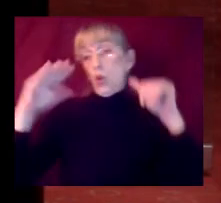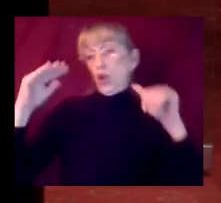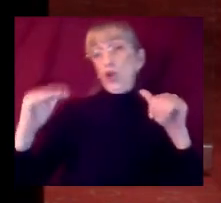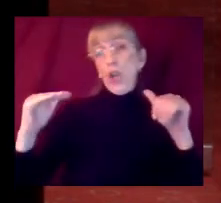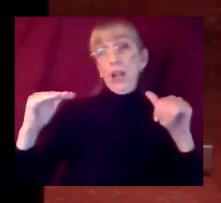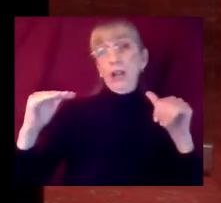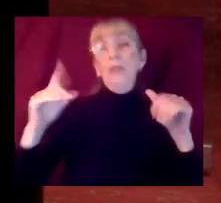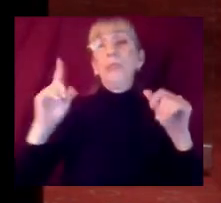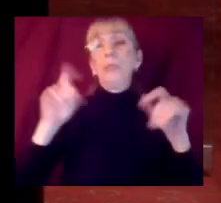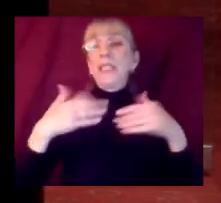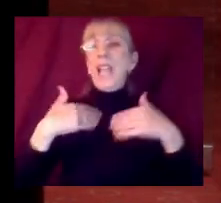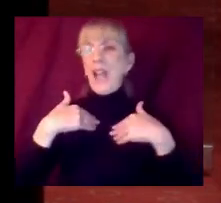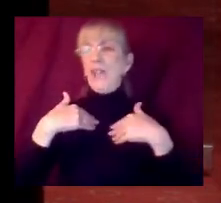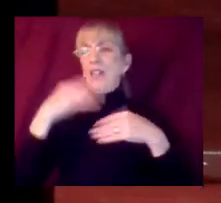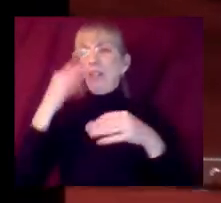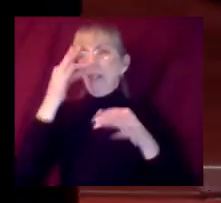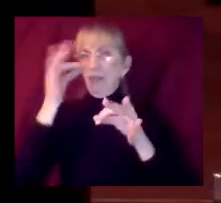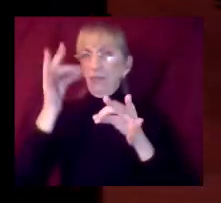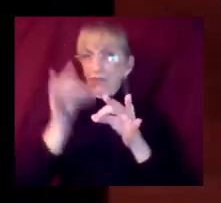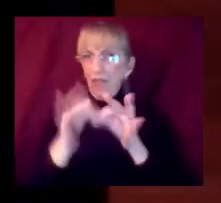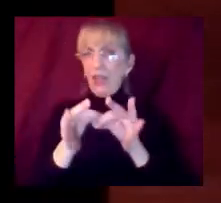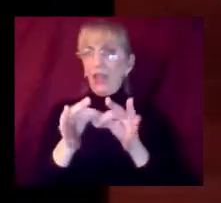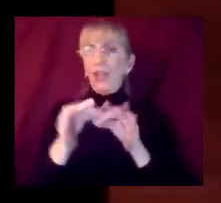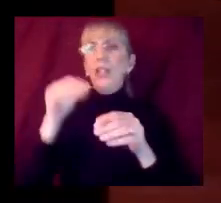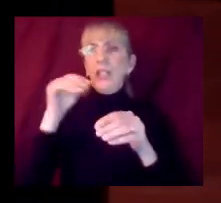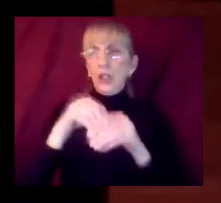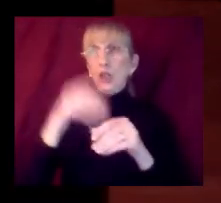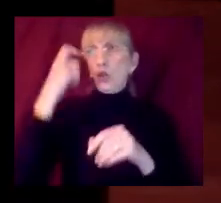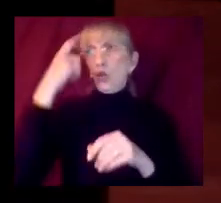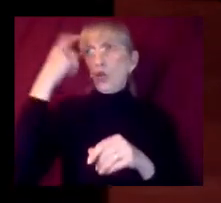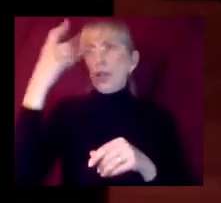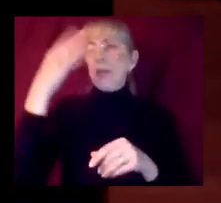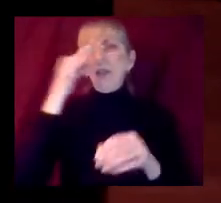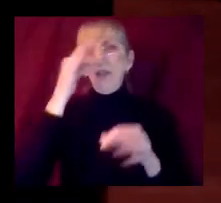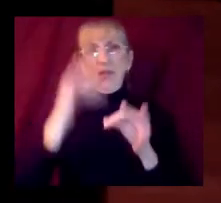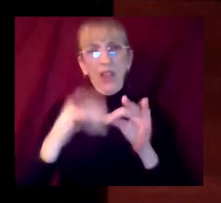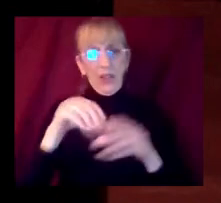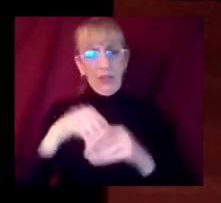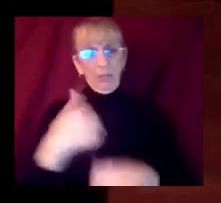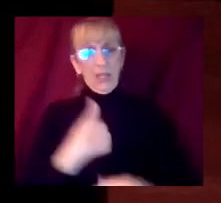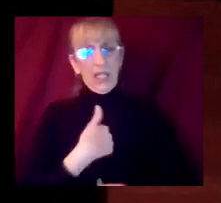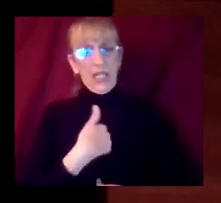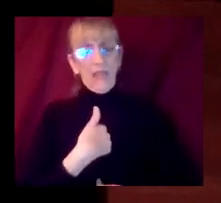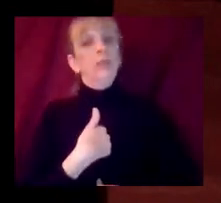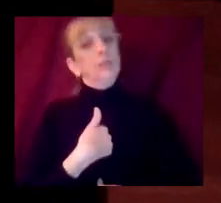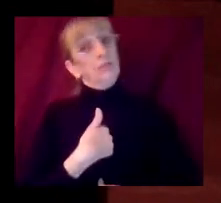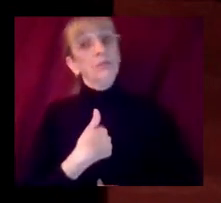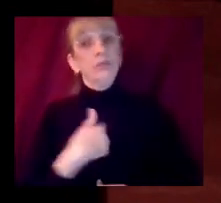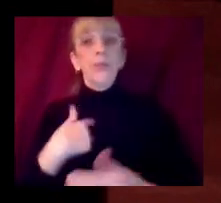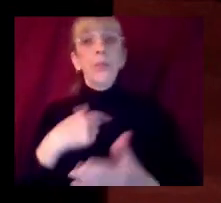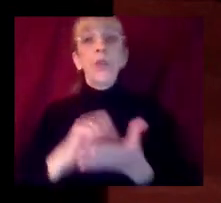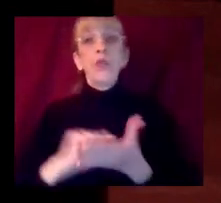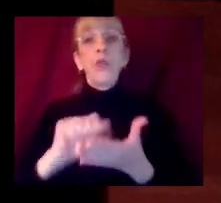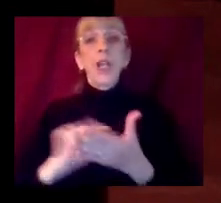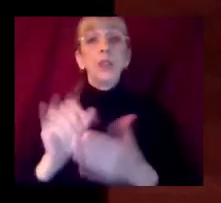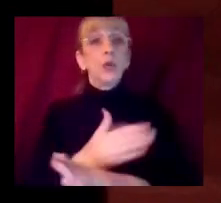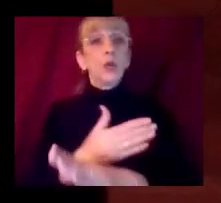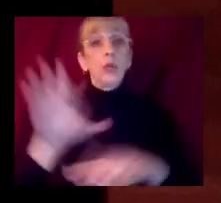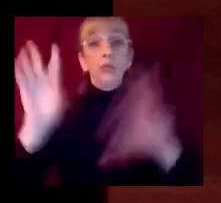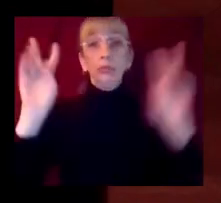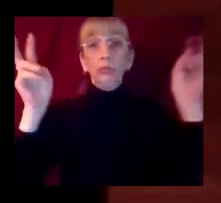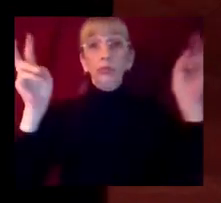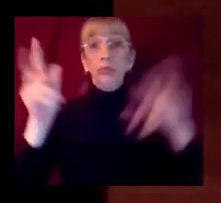your dreams and in yourself. So I thought, well, I'll just write a song called Try. And here it